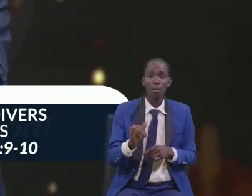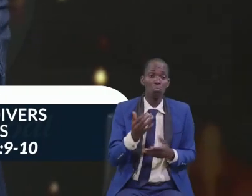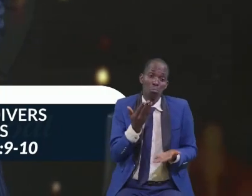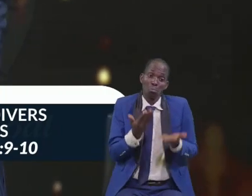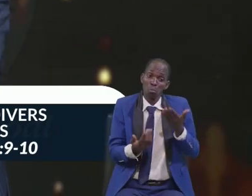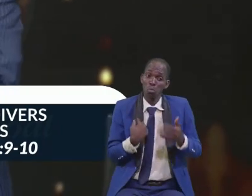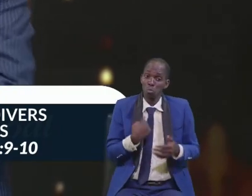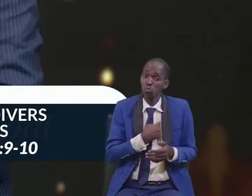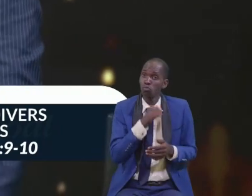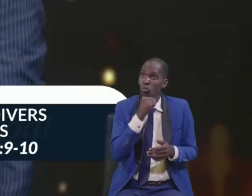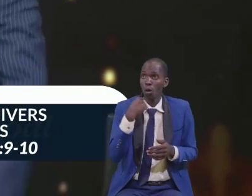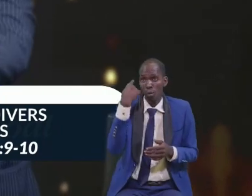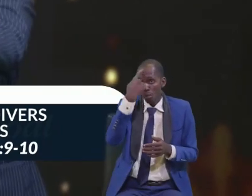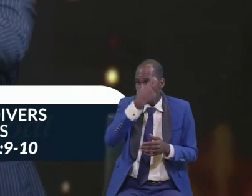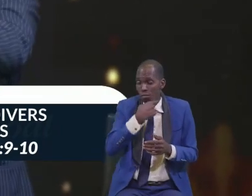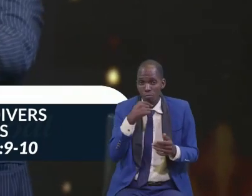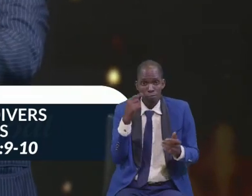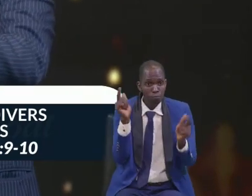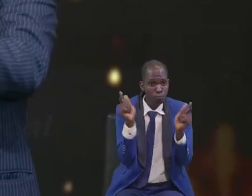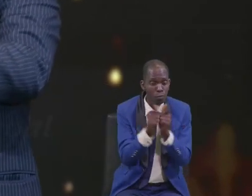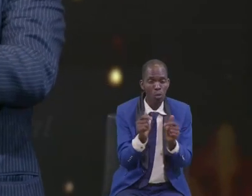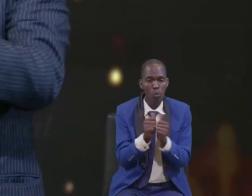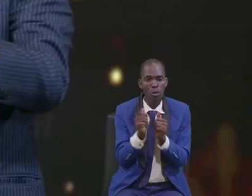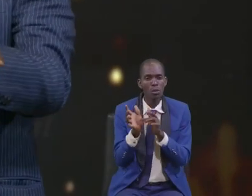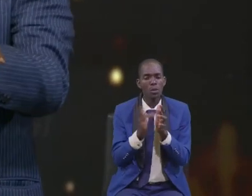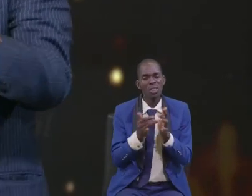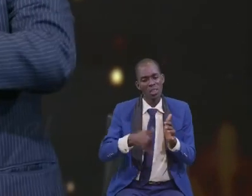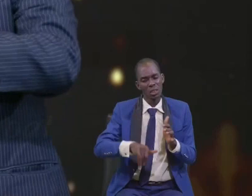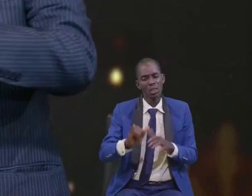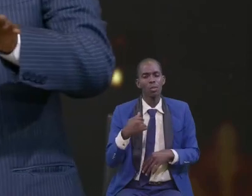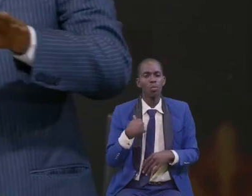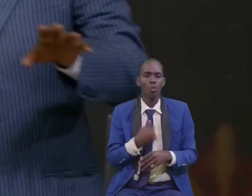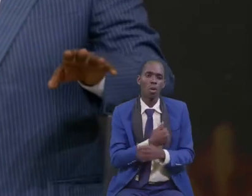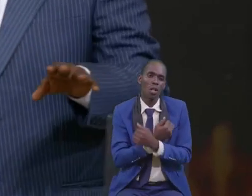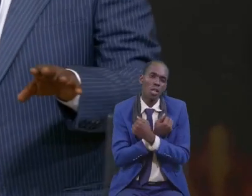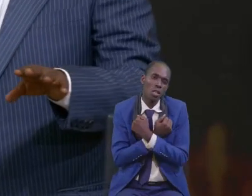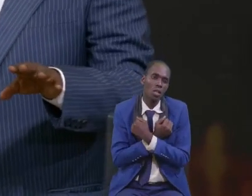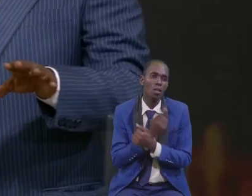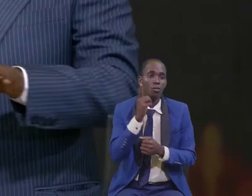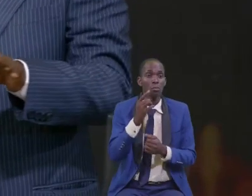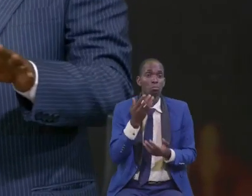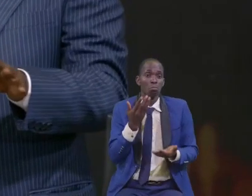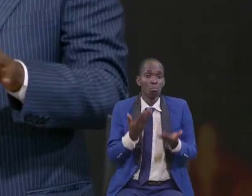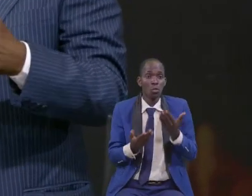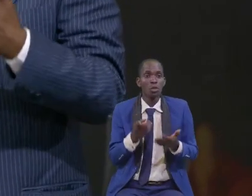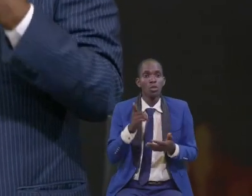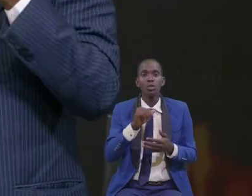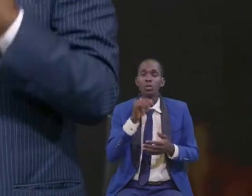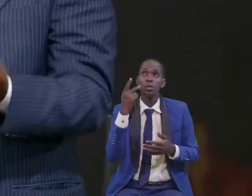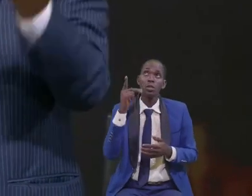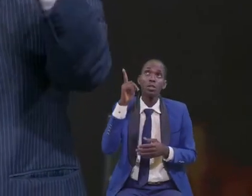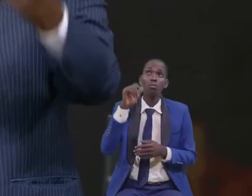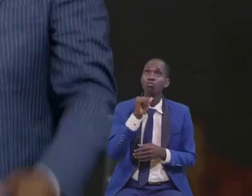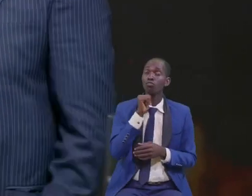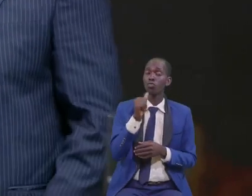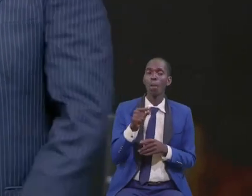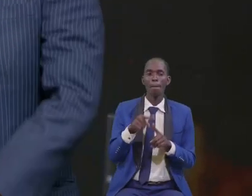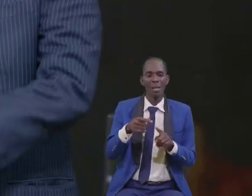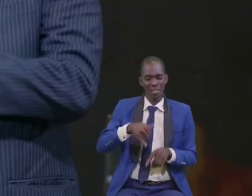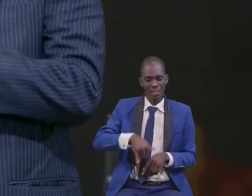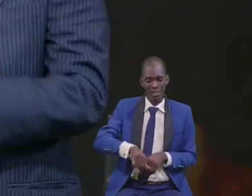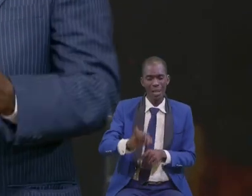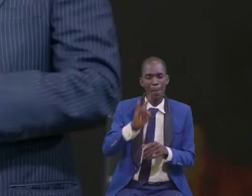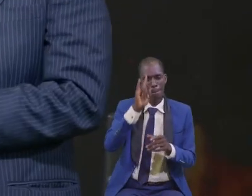seen him, yet we love him. In whom though now ye see him not, yet believing